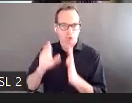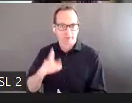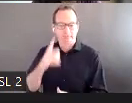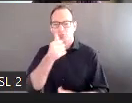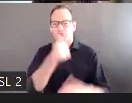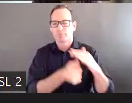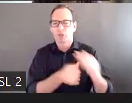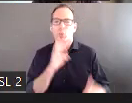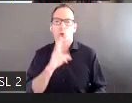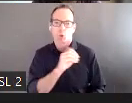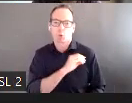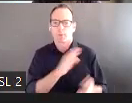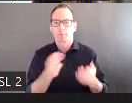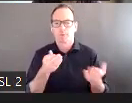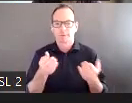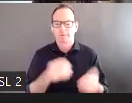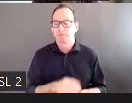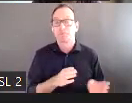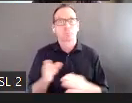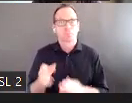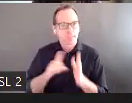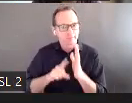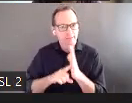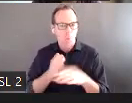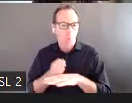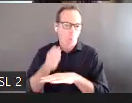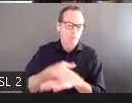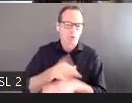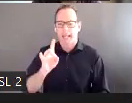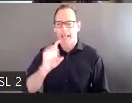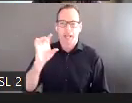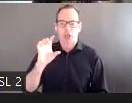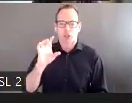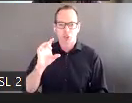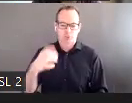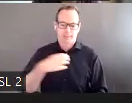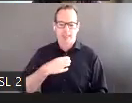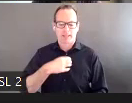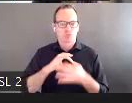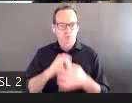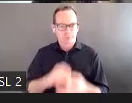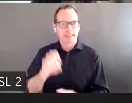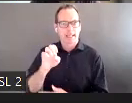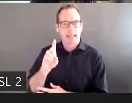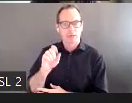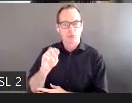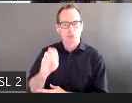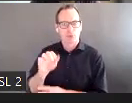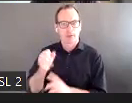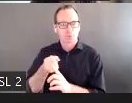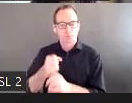assessed over 800 complaints of elder abuse in his career as an elder abuse